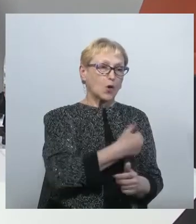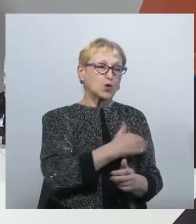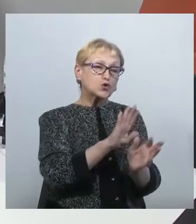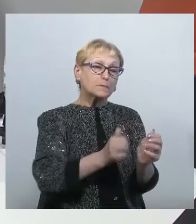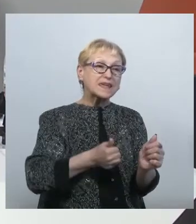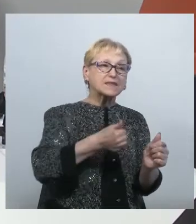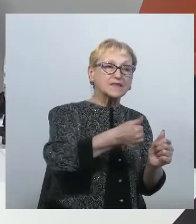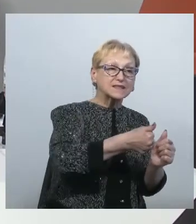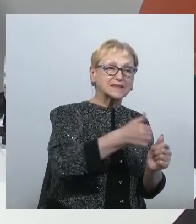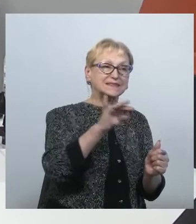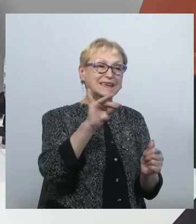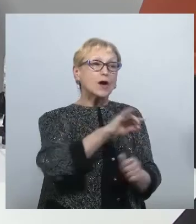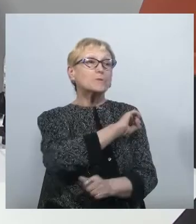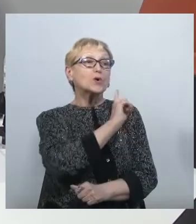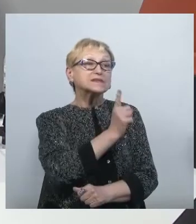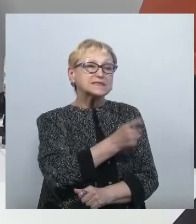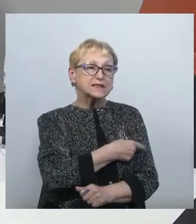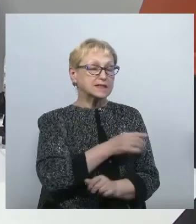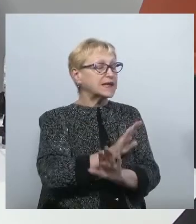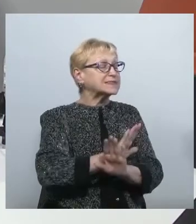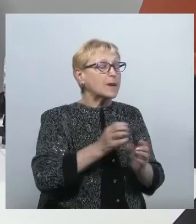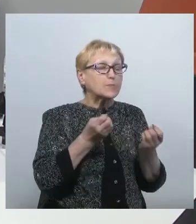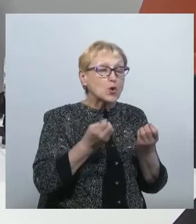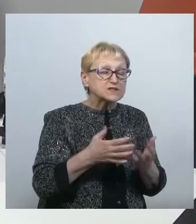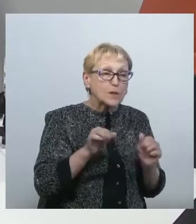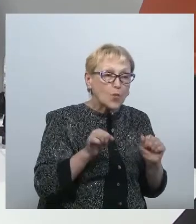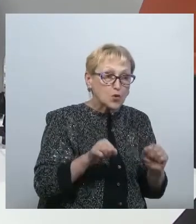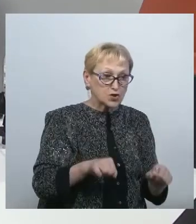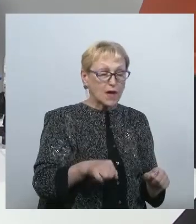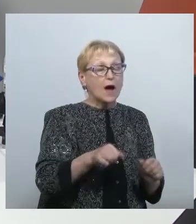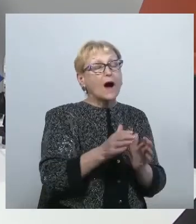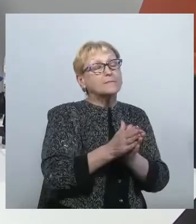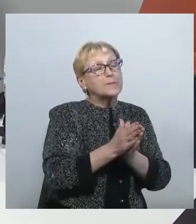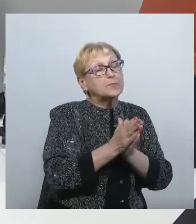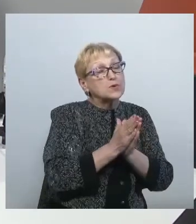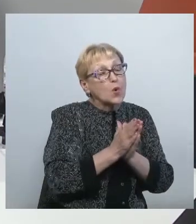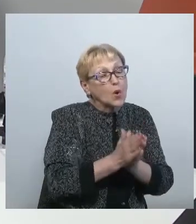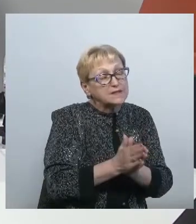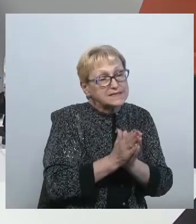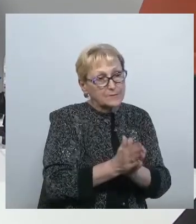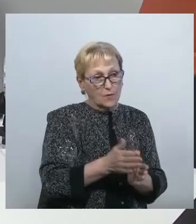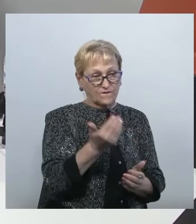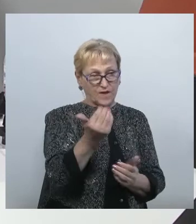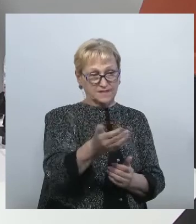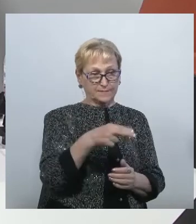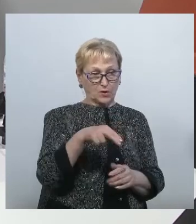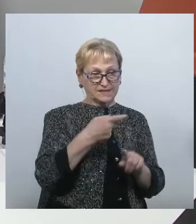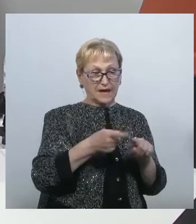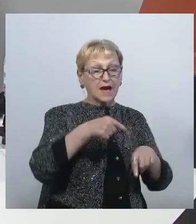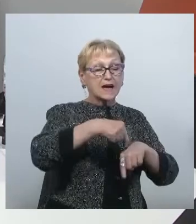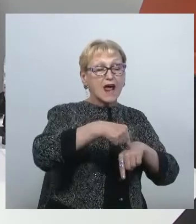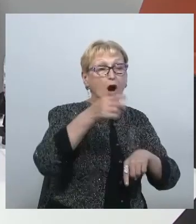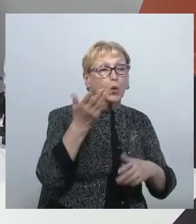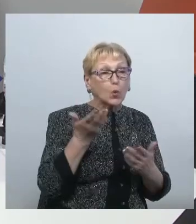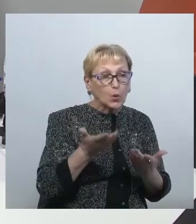networks. I would like to join you on this. You not only can, but we would like to ask you to do that,